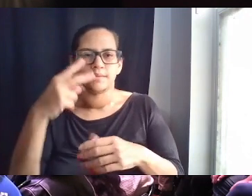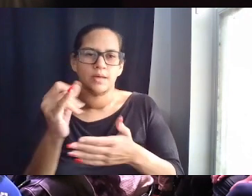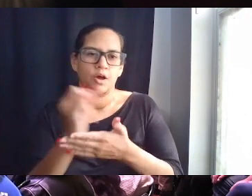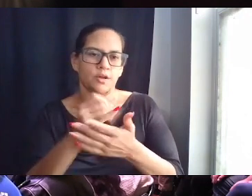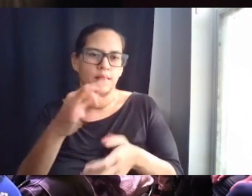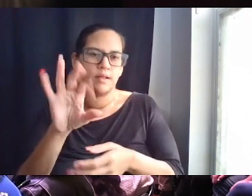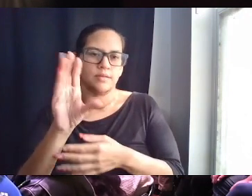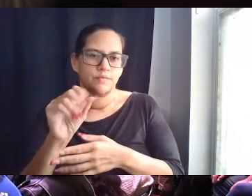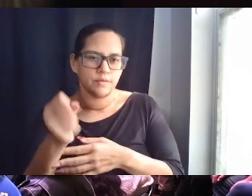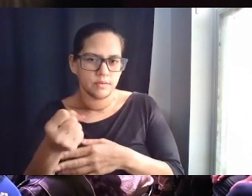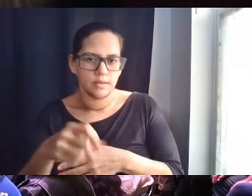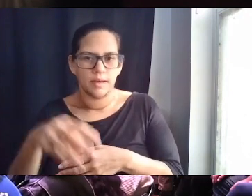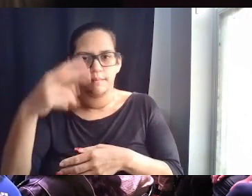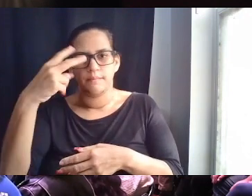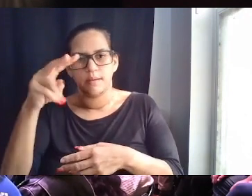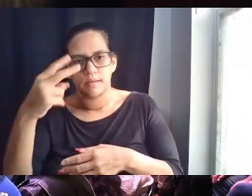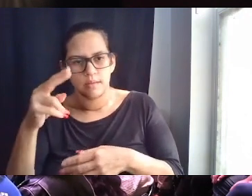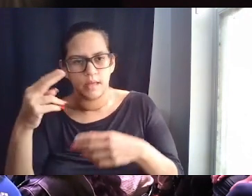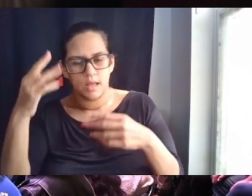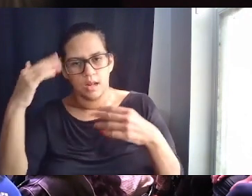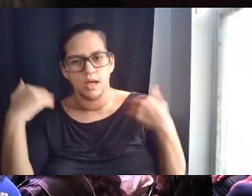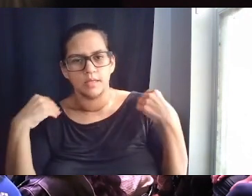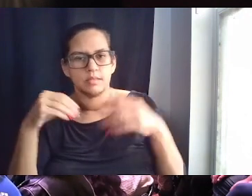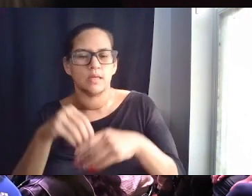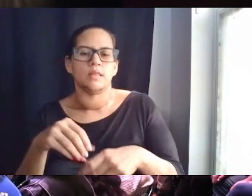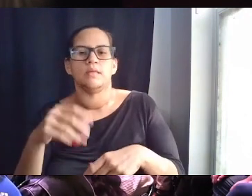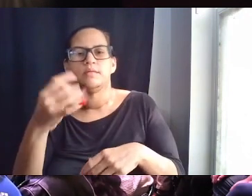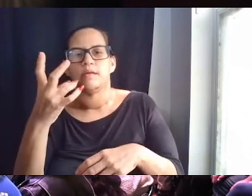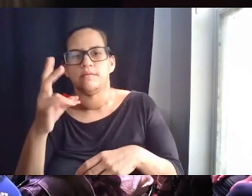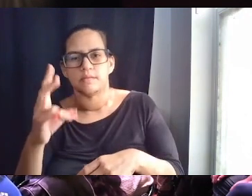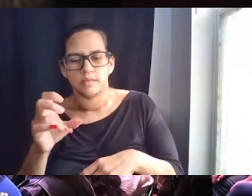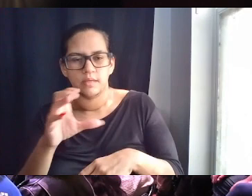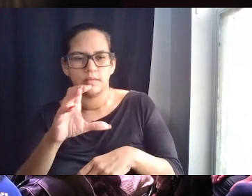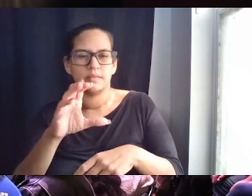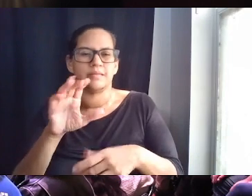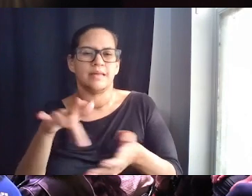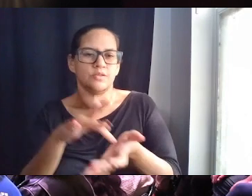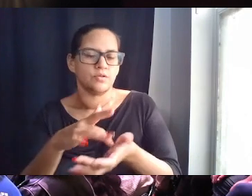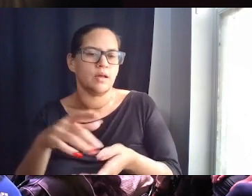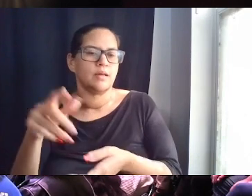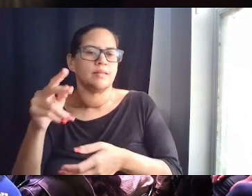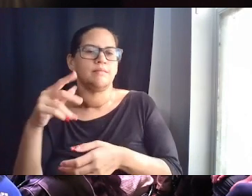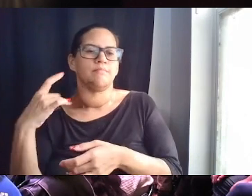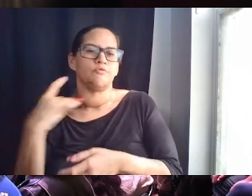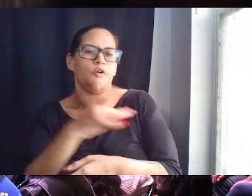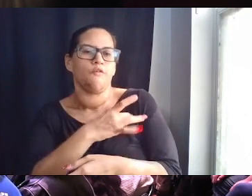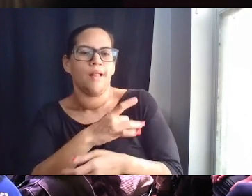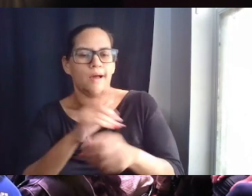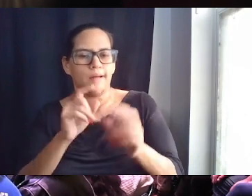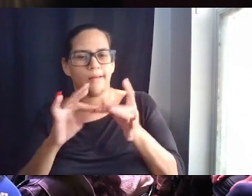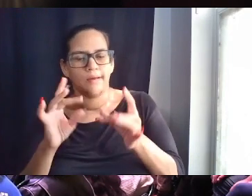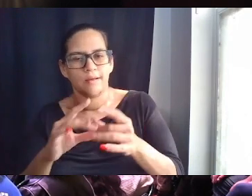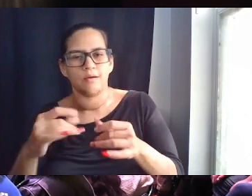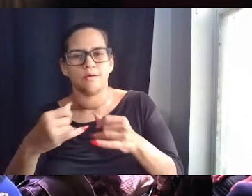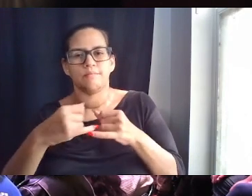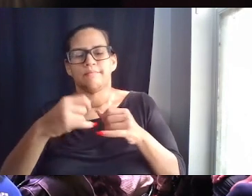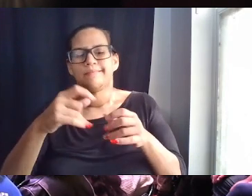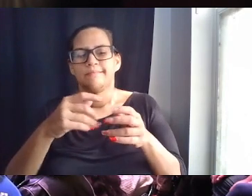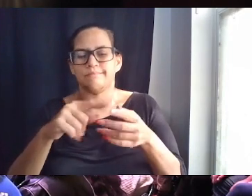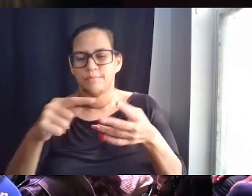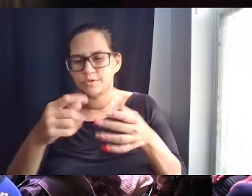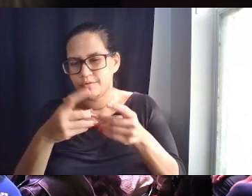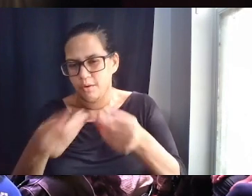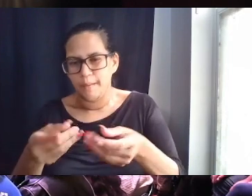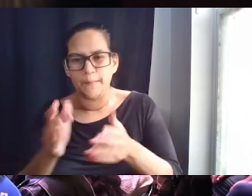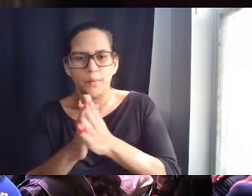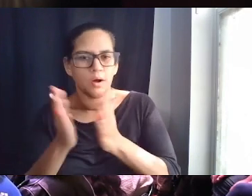in the 17th century, telenovela narratives, gardens that become borders, devoted book clubs, remarkable female scientists,